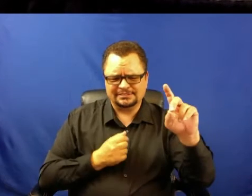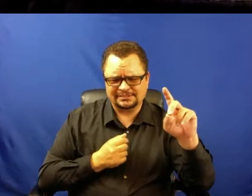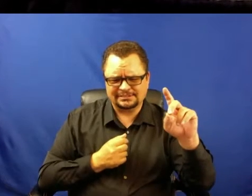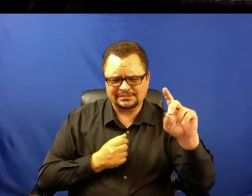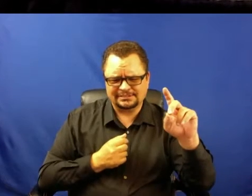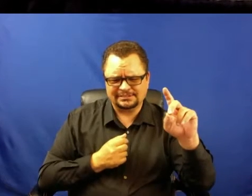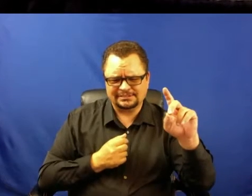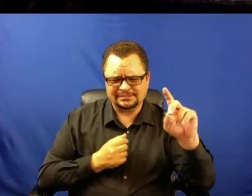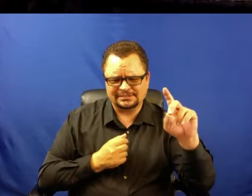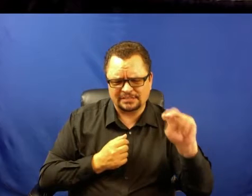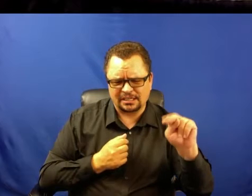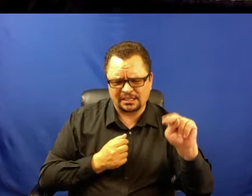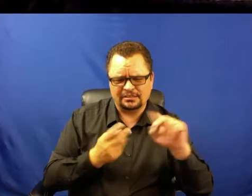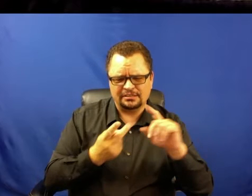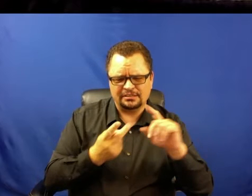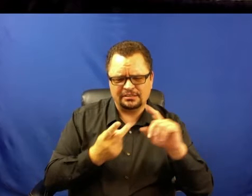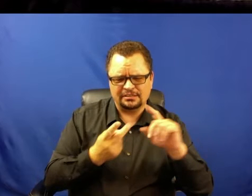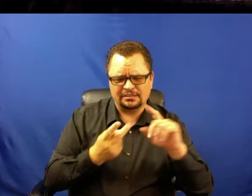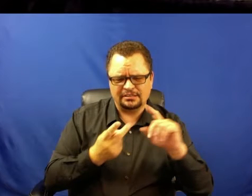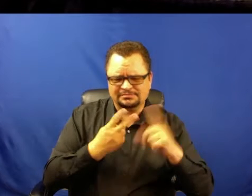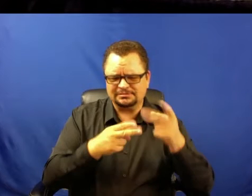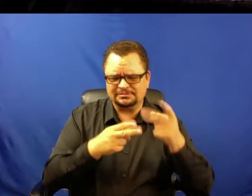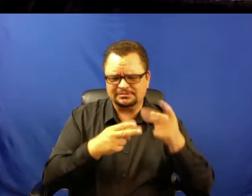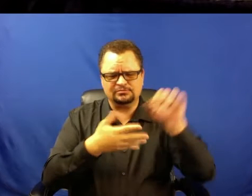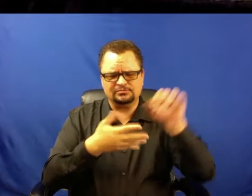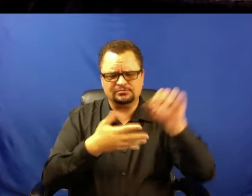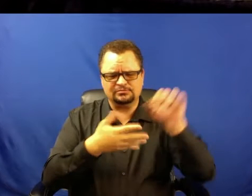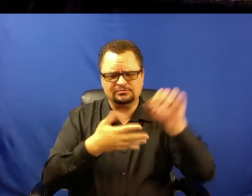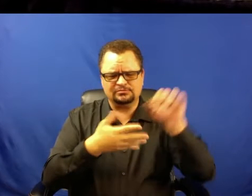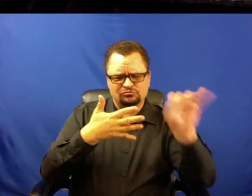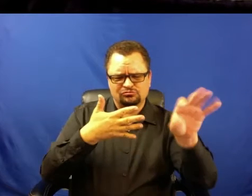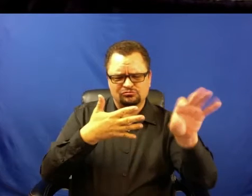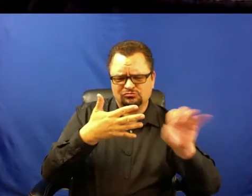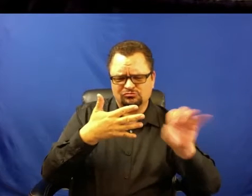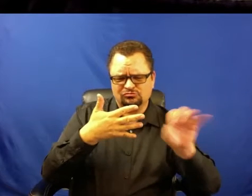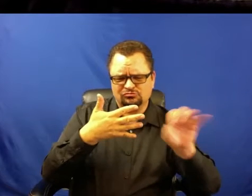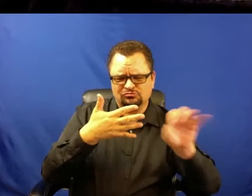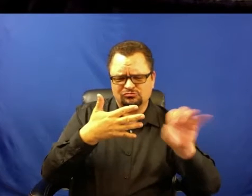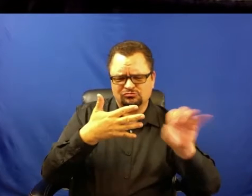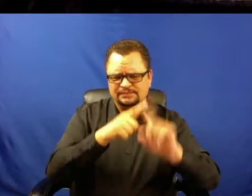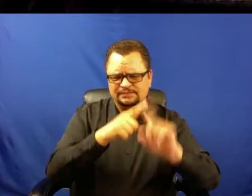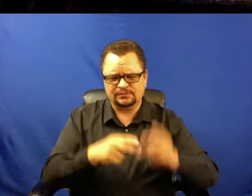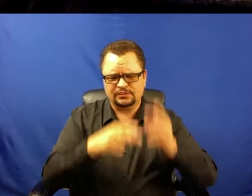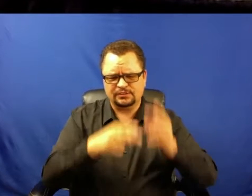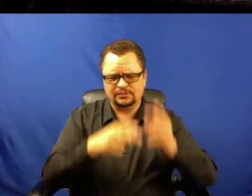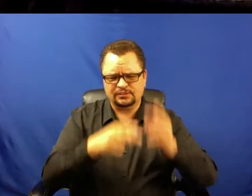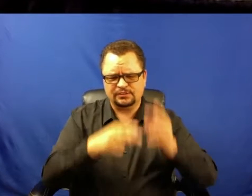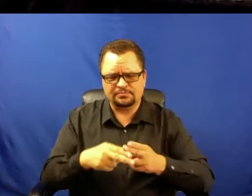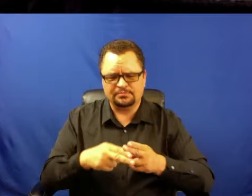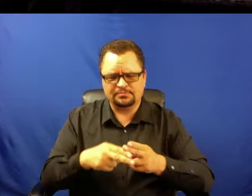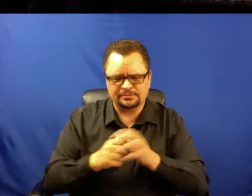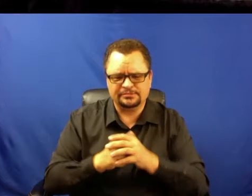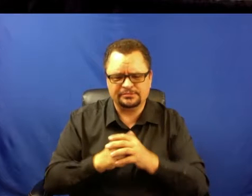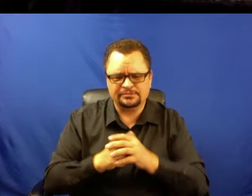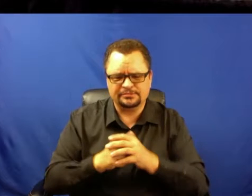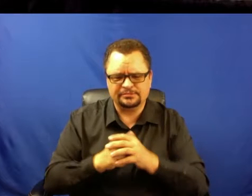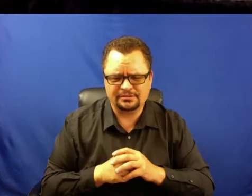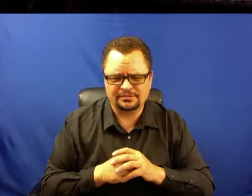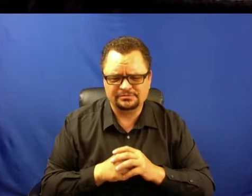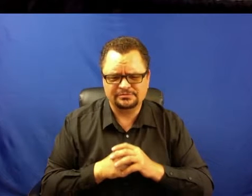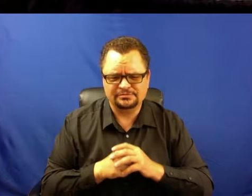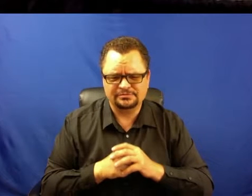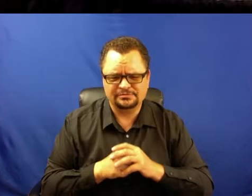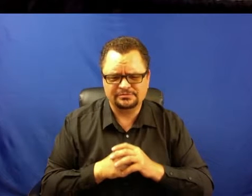Donald Nelson, George Powell, Charles Silloway, Gail Smith, Aaron Springer, Tracy